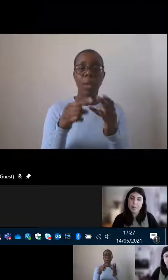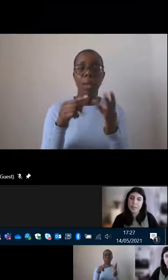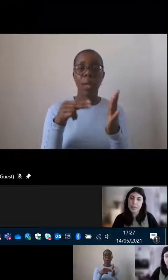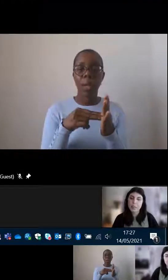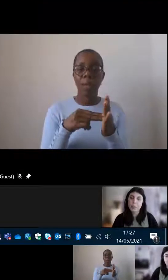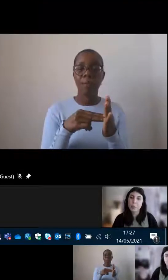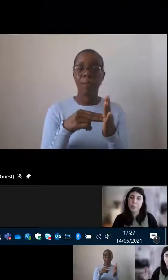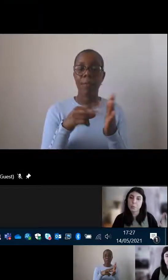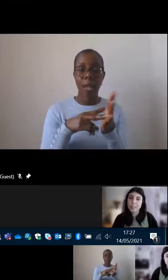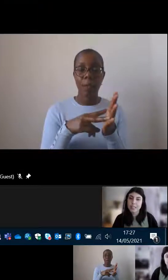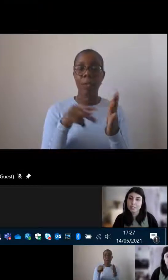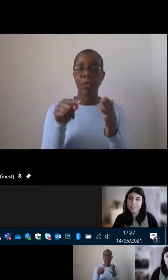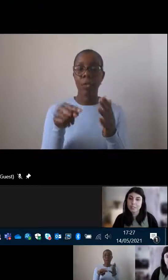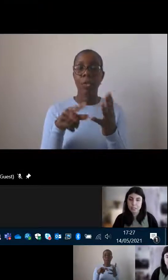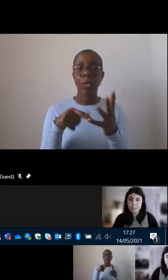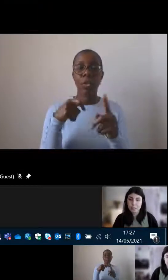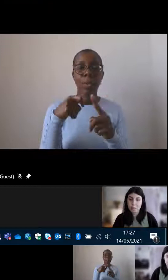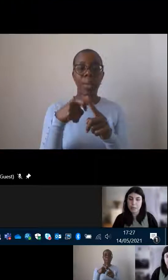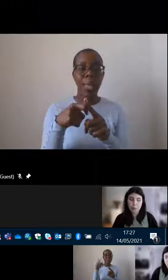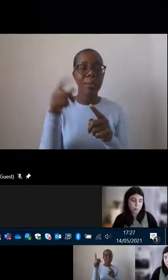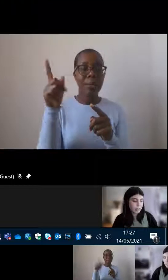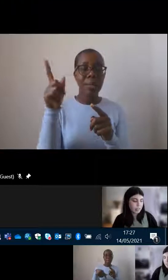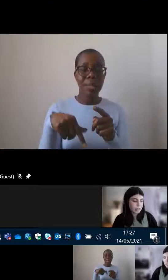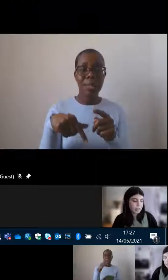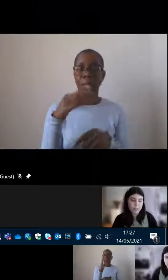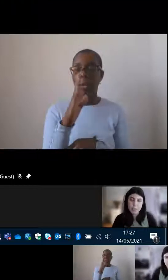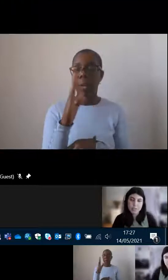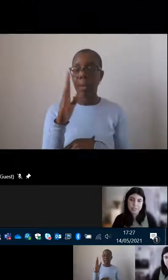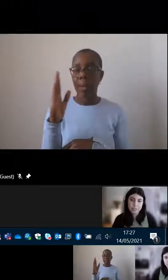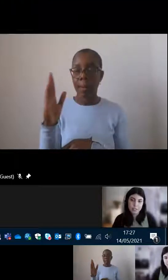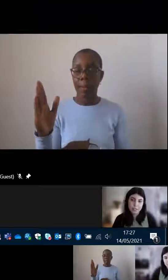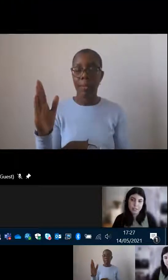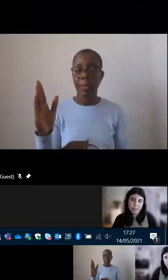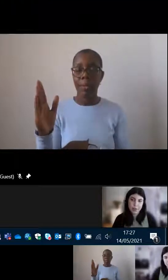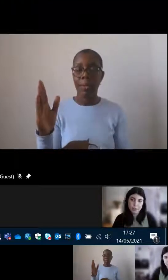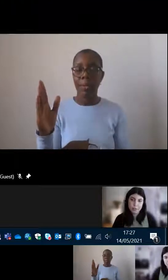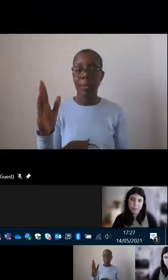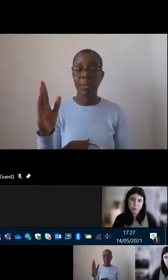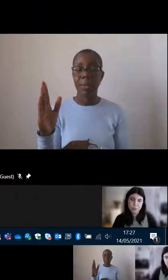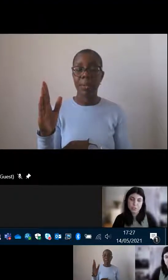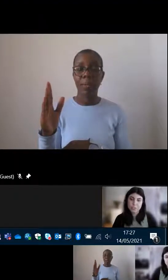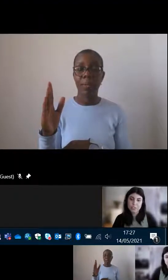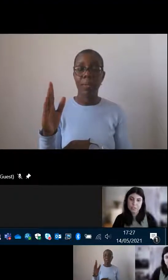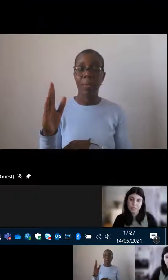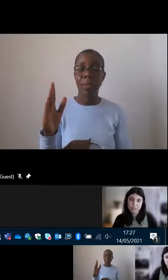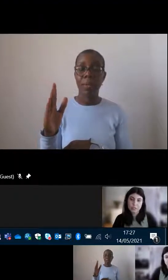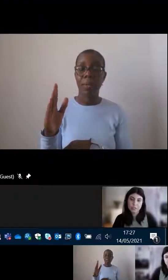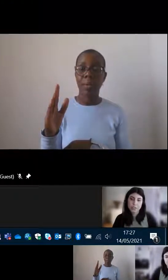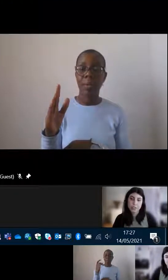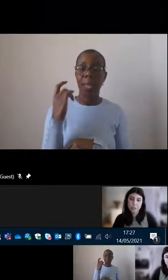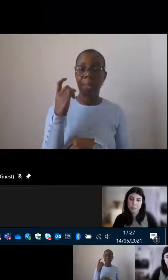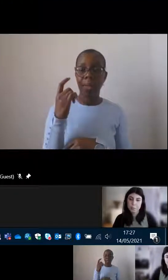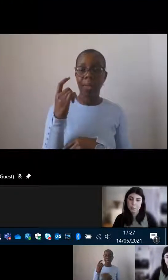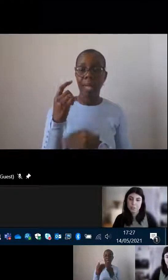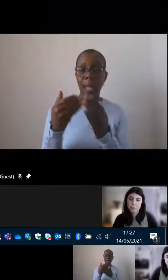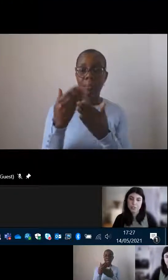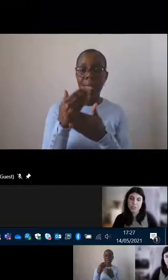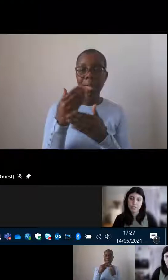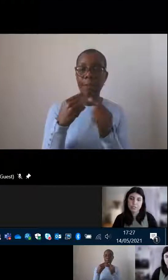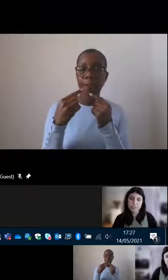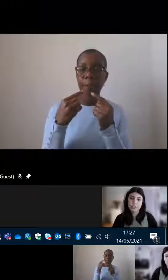newham.gov.uk/libraries. They might have some more updated information about the libraries now that they've opened up. So please do go to